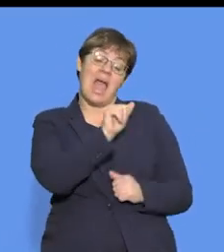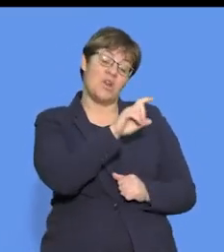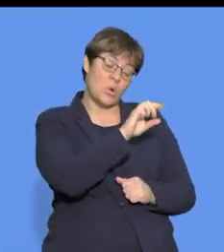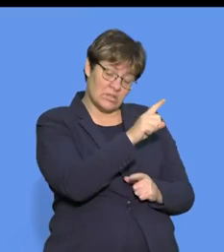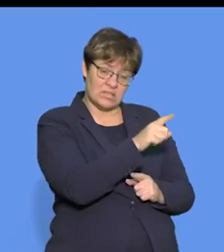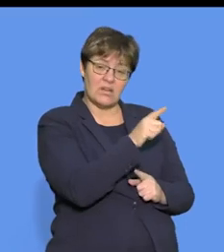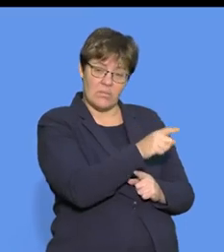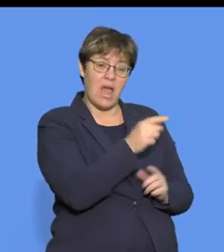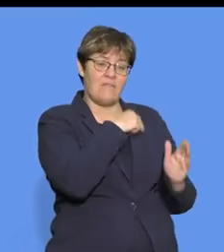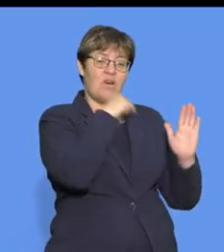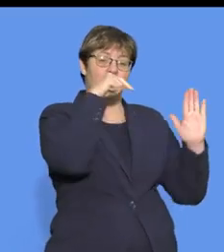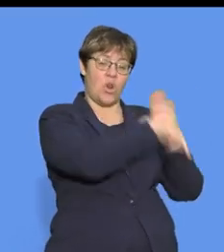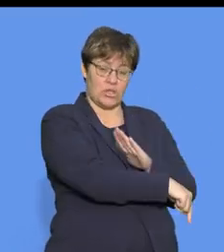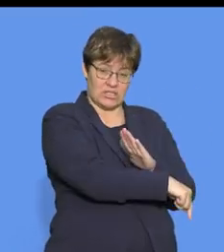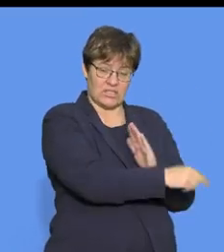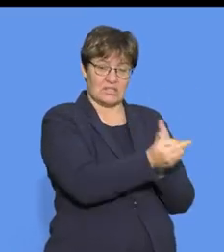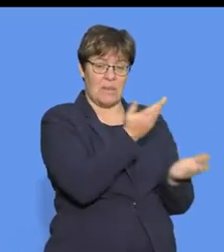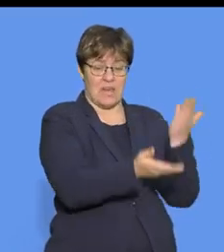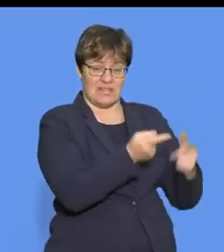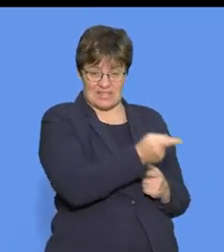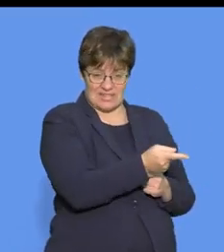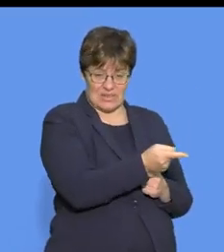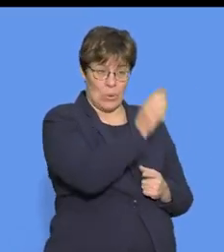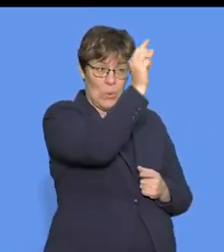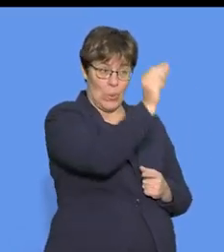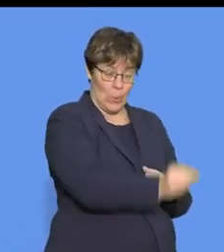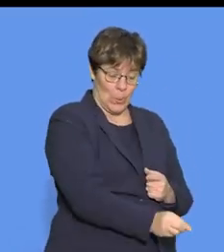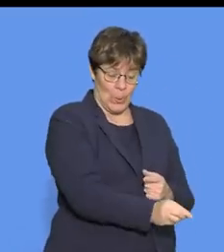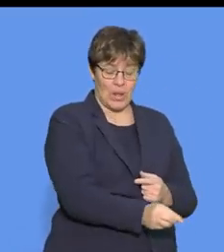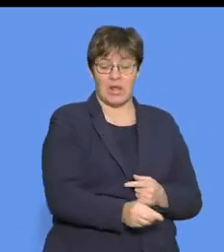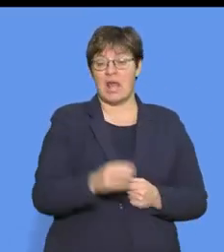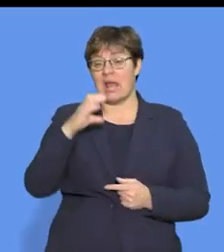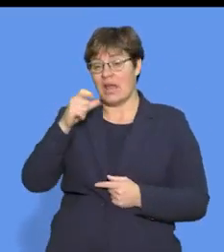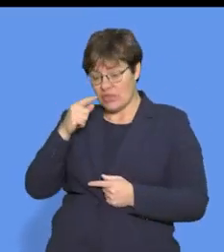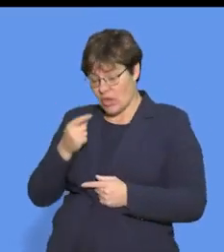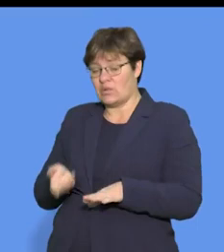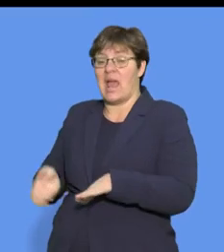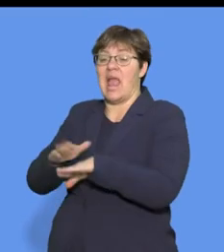at the anode of a galvanic cell, we get a loss of mass.